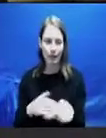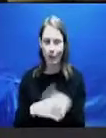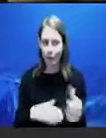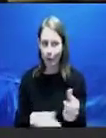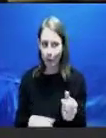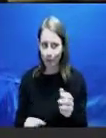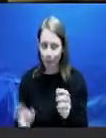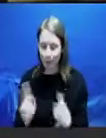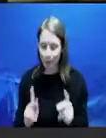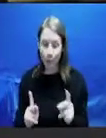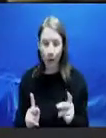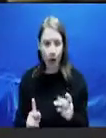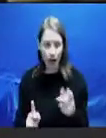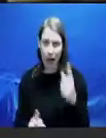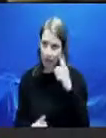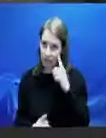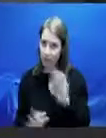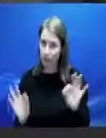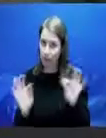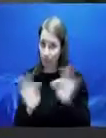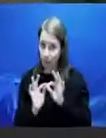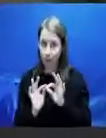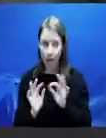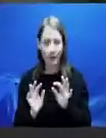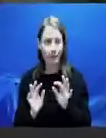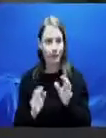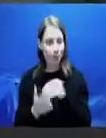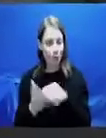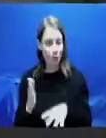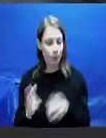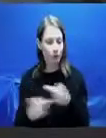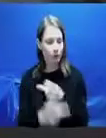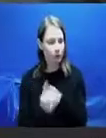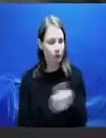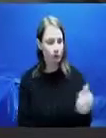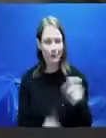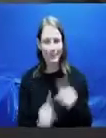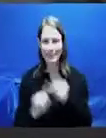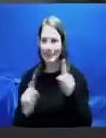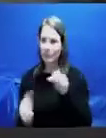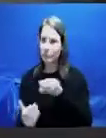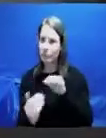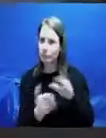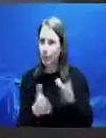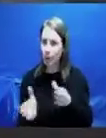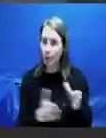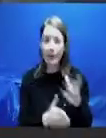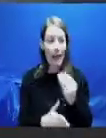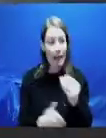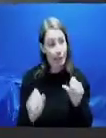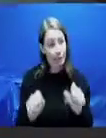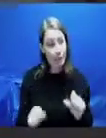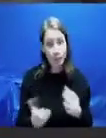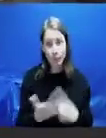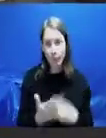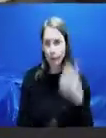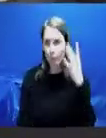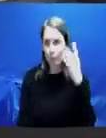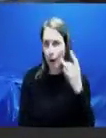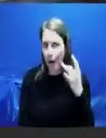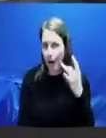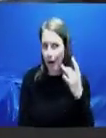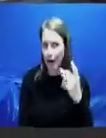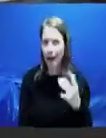for students to be able to defend their answer. We're going for, what do you have in your knowledge bank that we can use to further